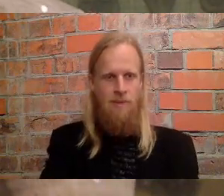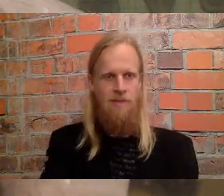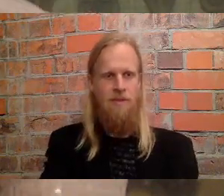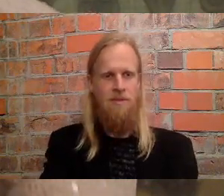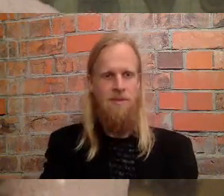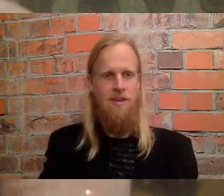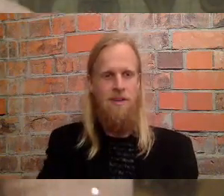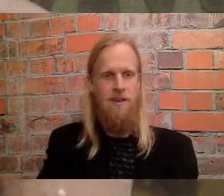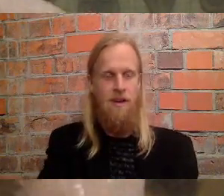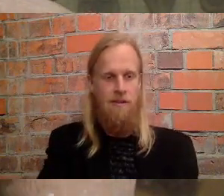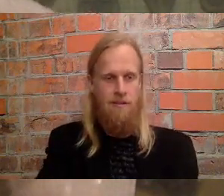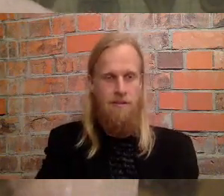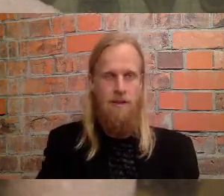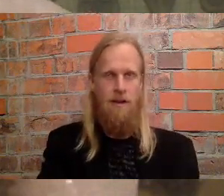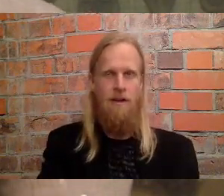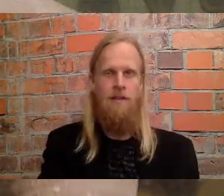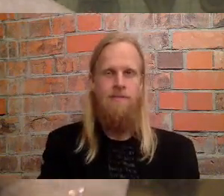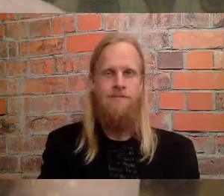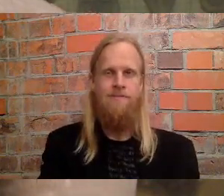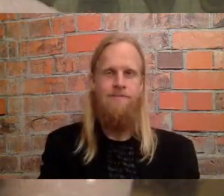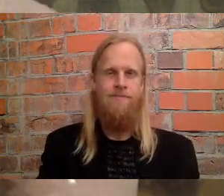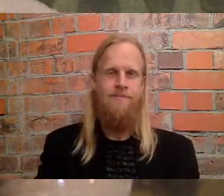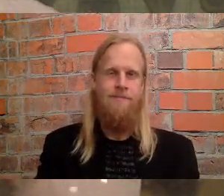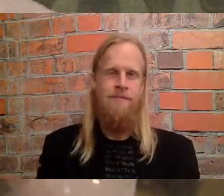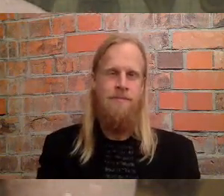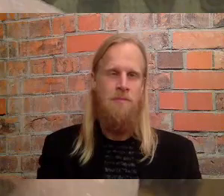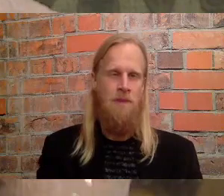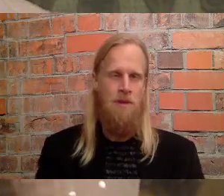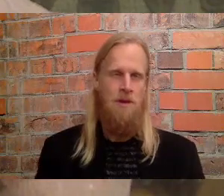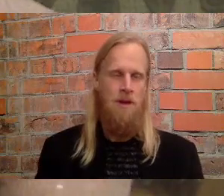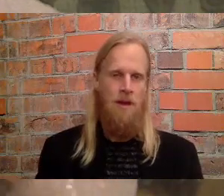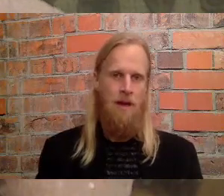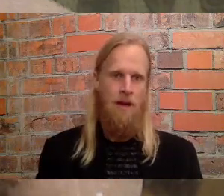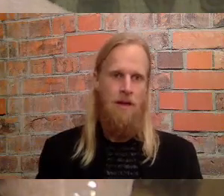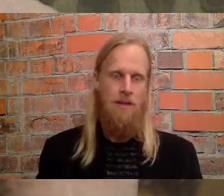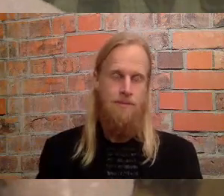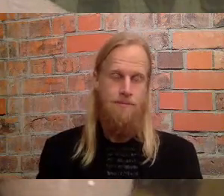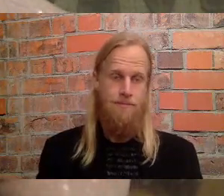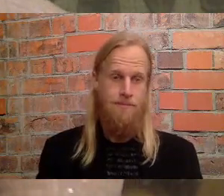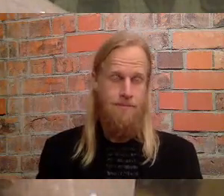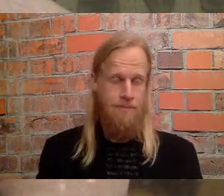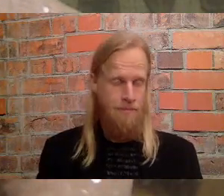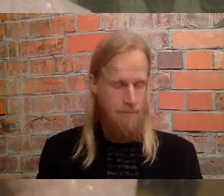Tuning into that fear inside you. What's another big one for you?